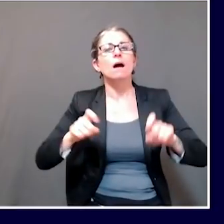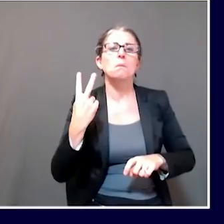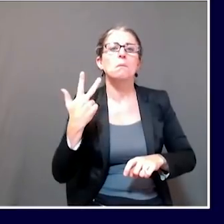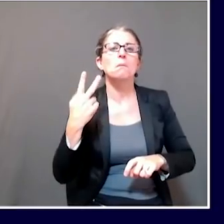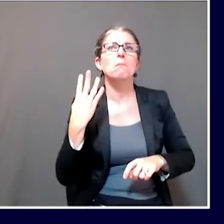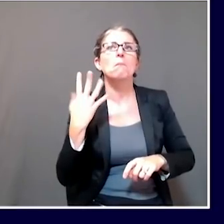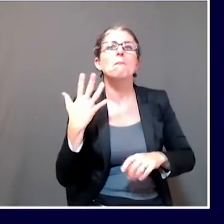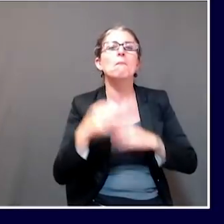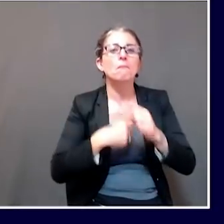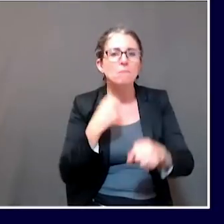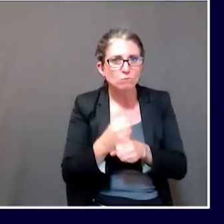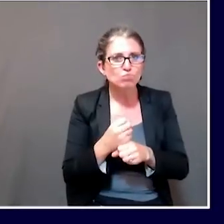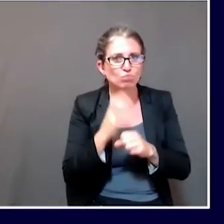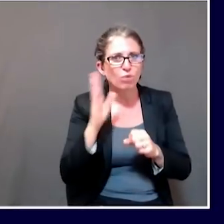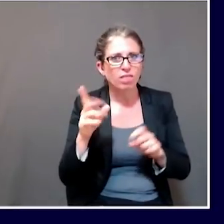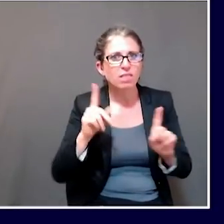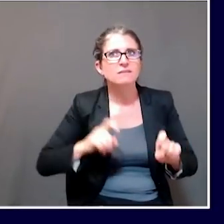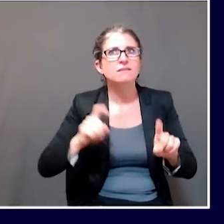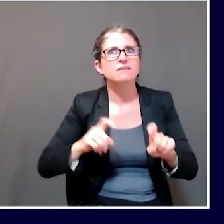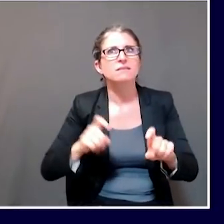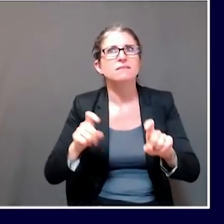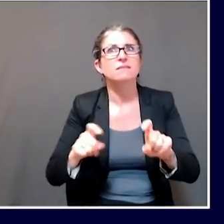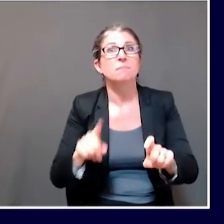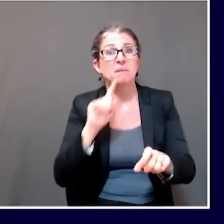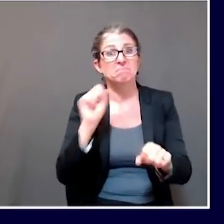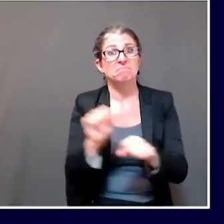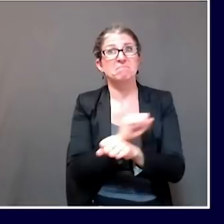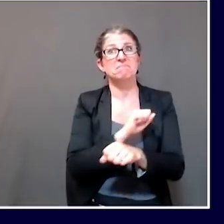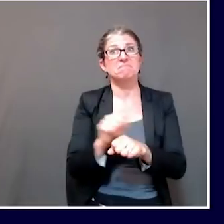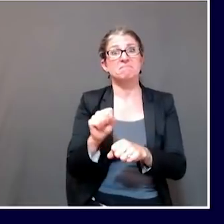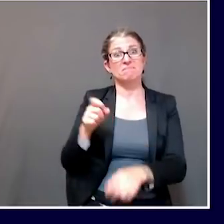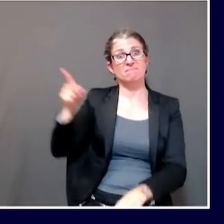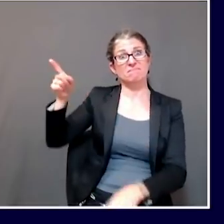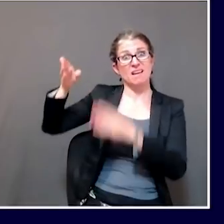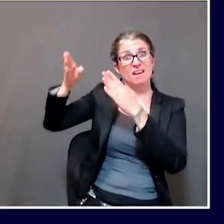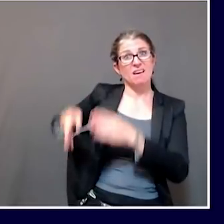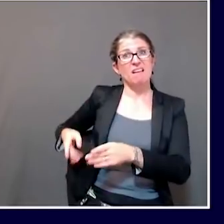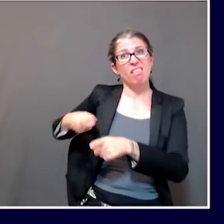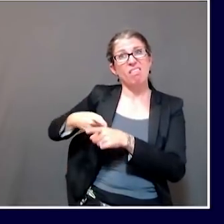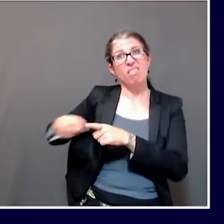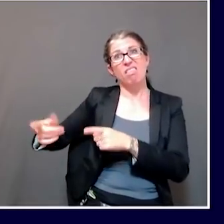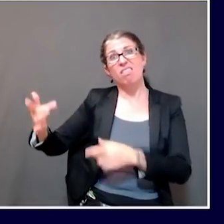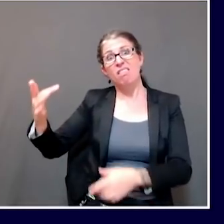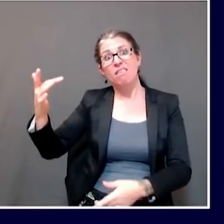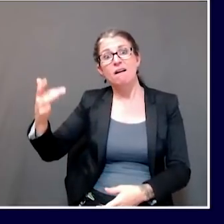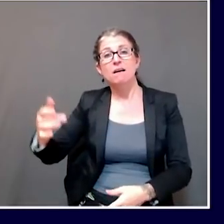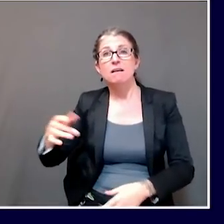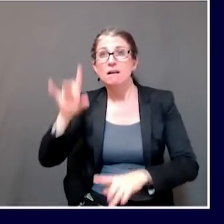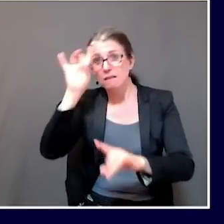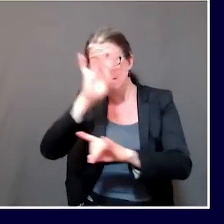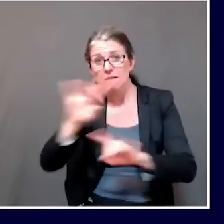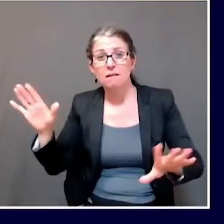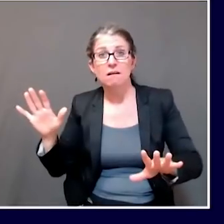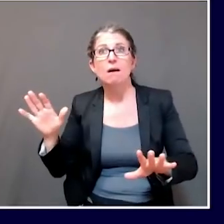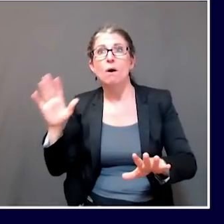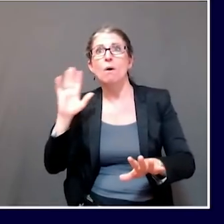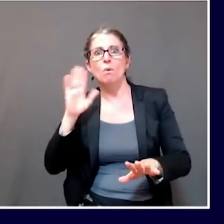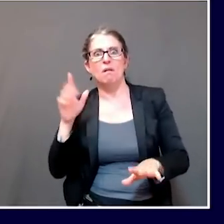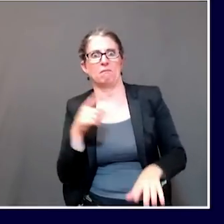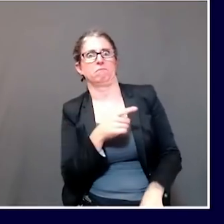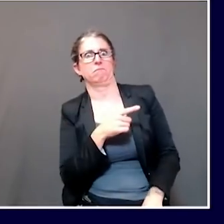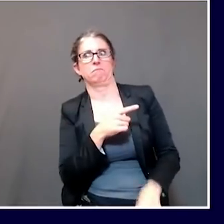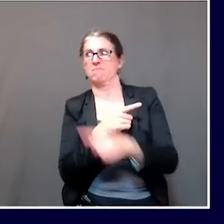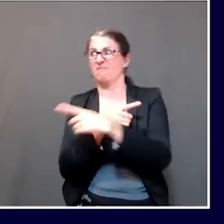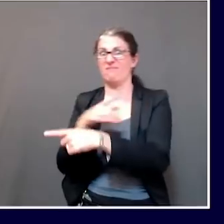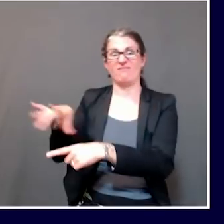and are you concerned at all, that once completed, some people might not feel totally safe or comfortable with getting a